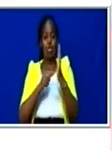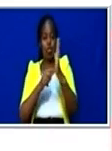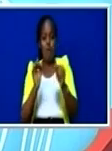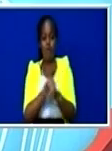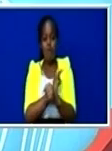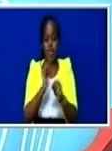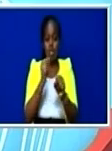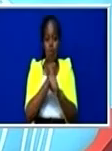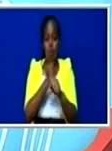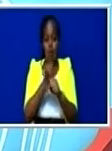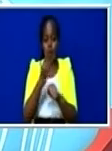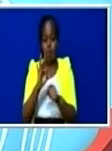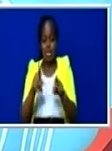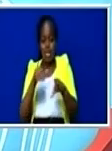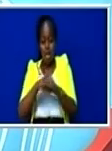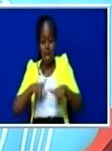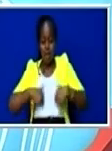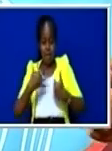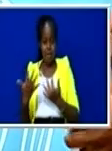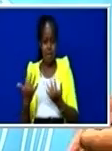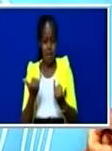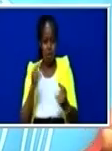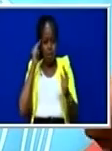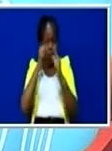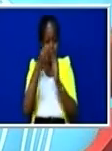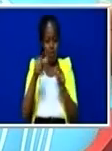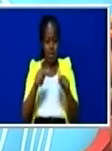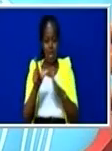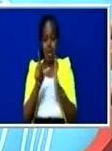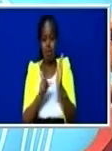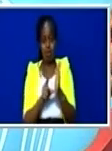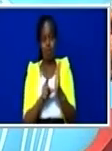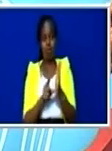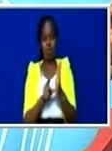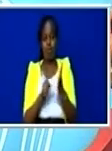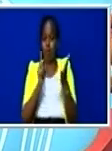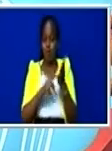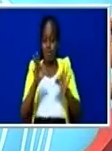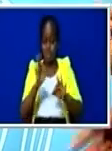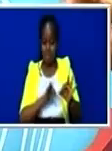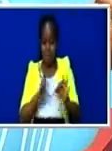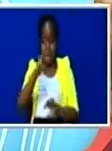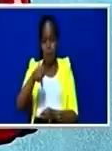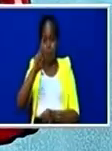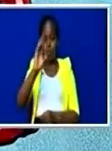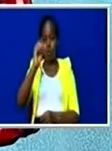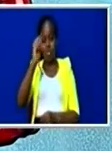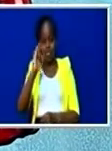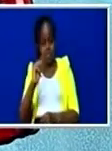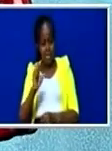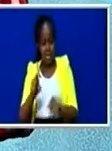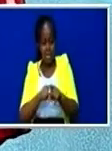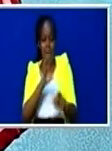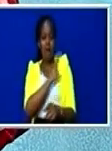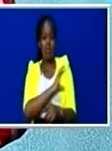functions of proteins in living organisms. So the objectives of this lesson: describe proteins, properties of